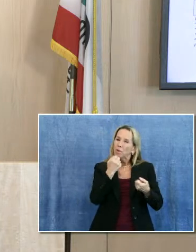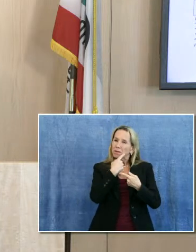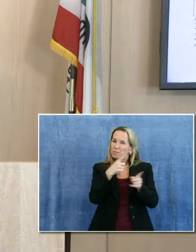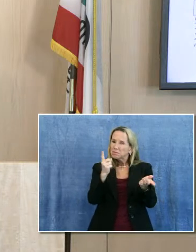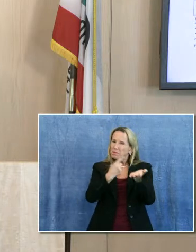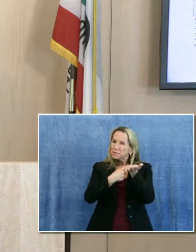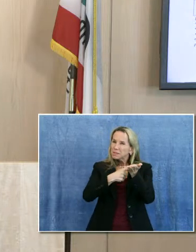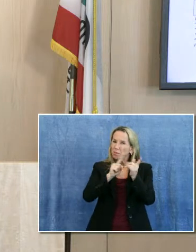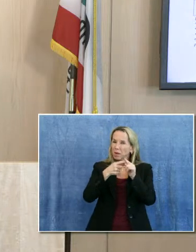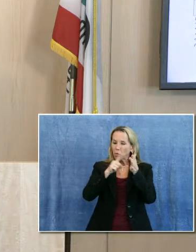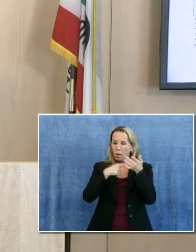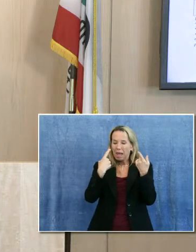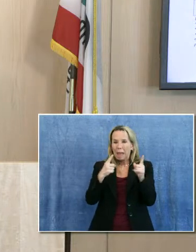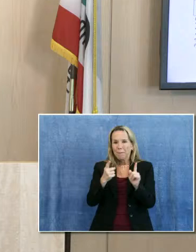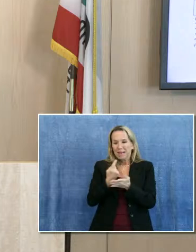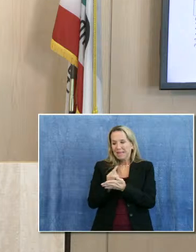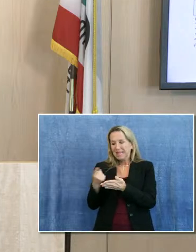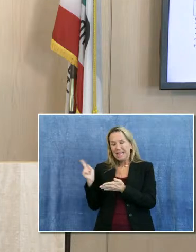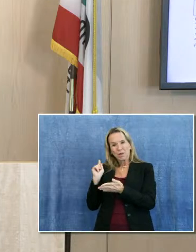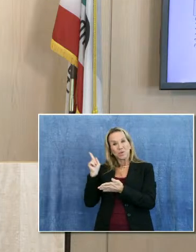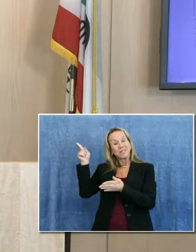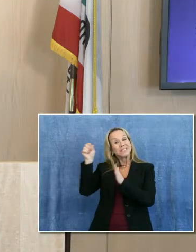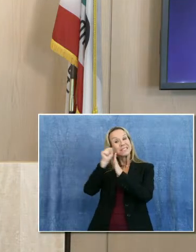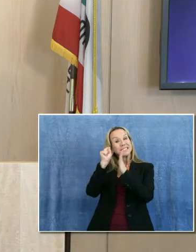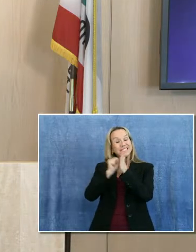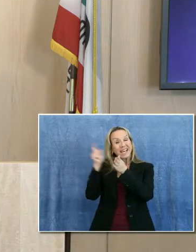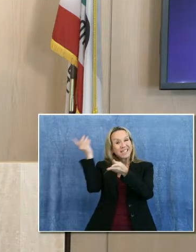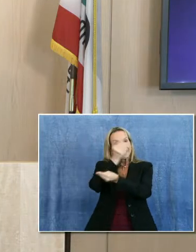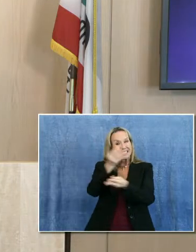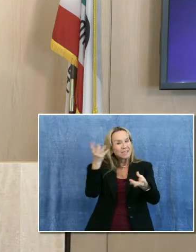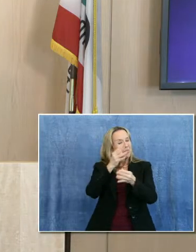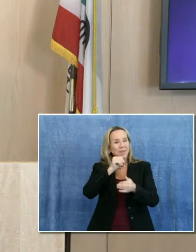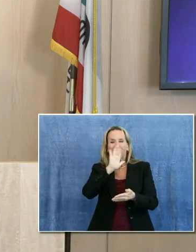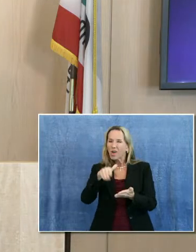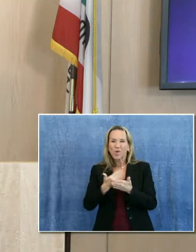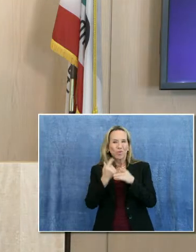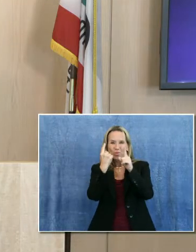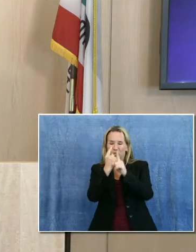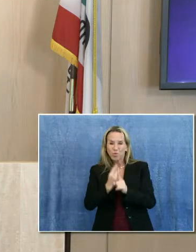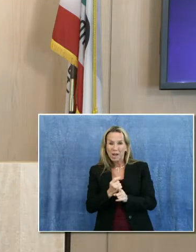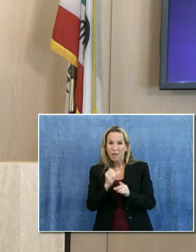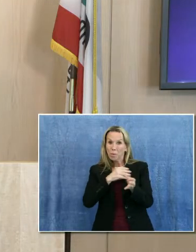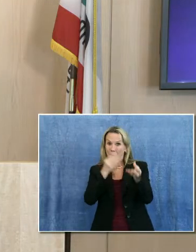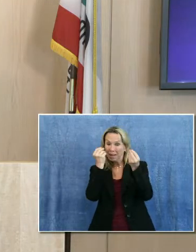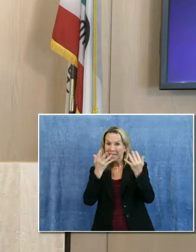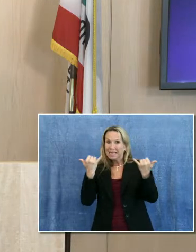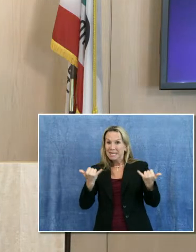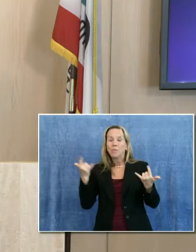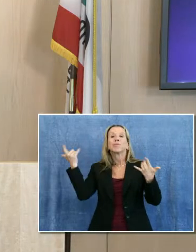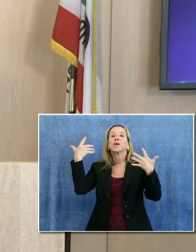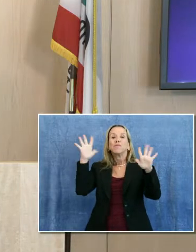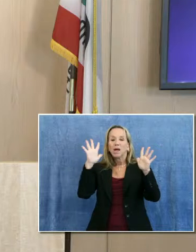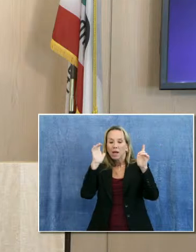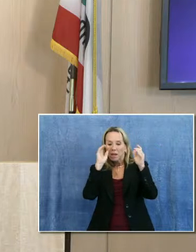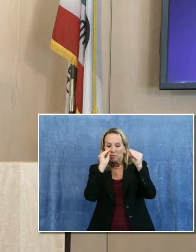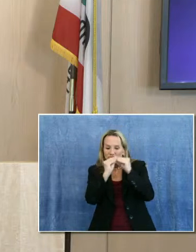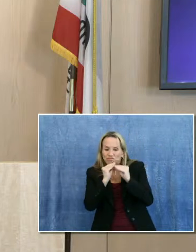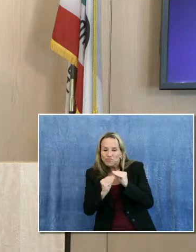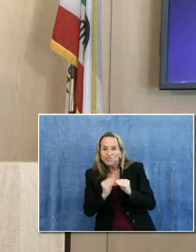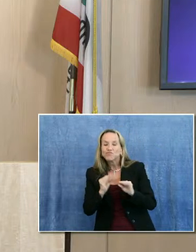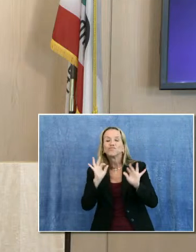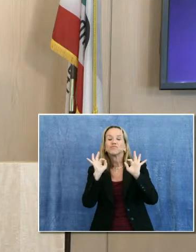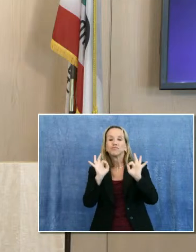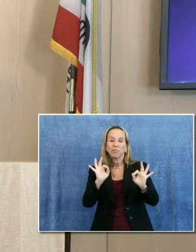week. I'm happy to report that at this stage, the issue has been resolved and no further